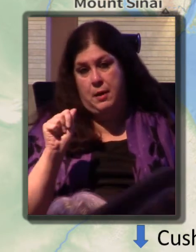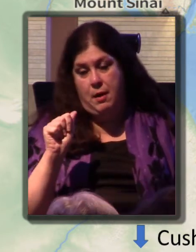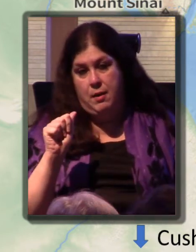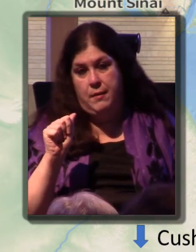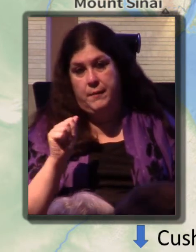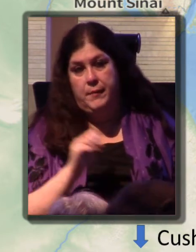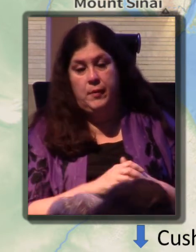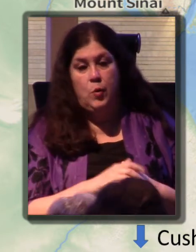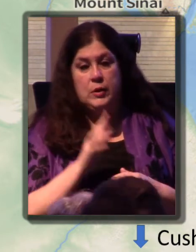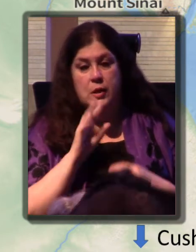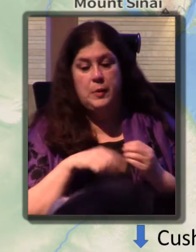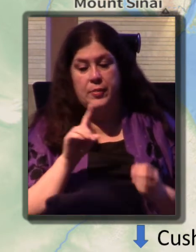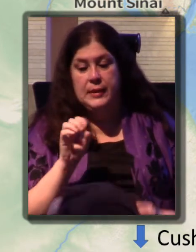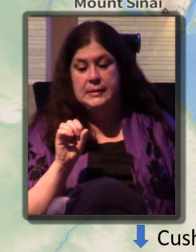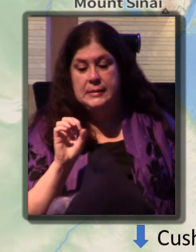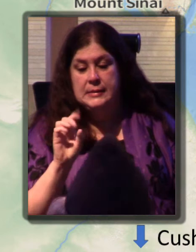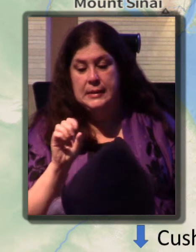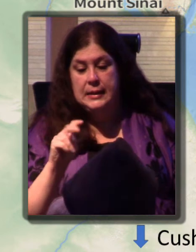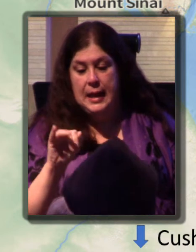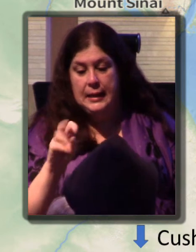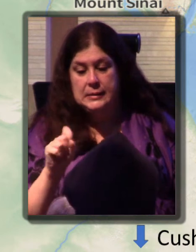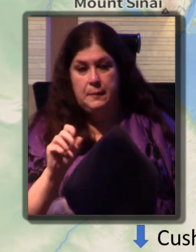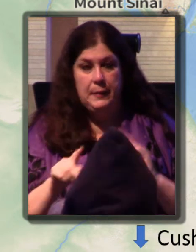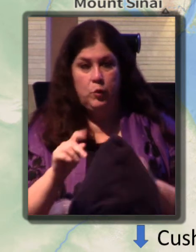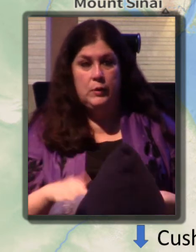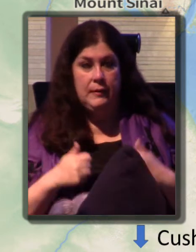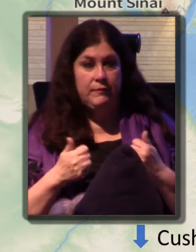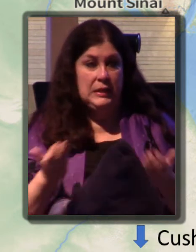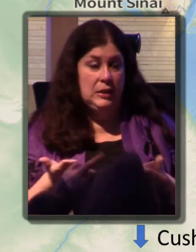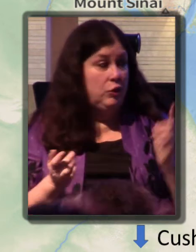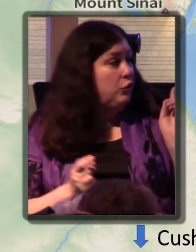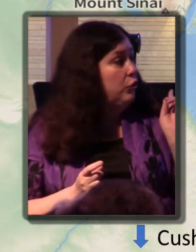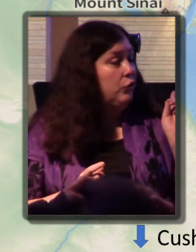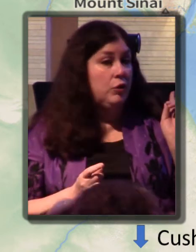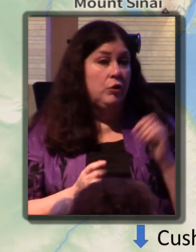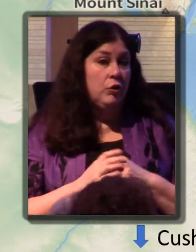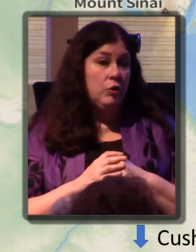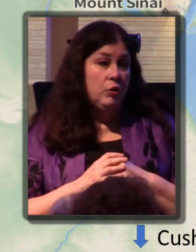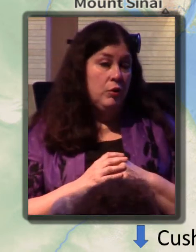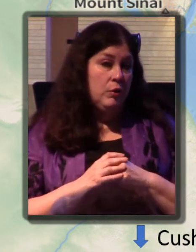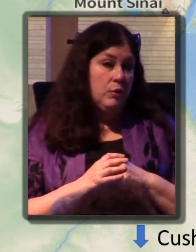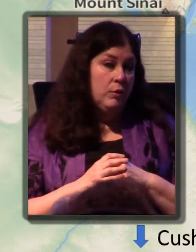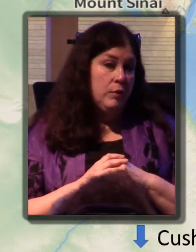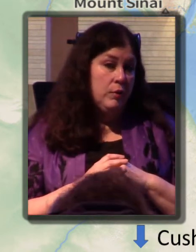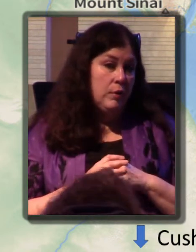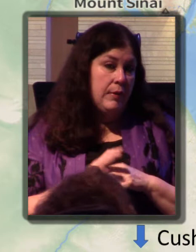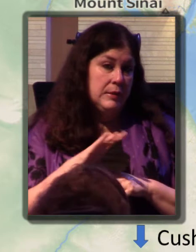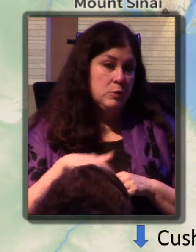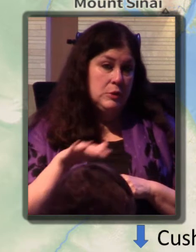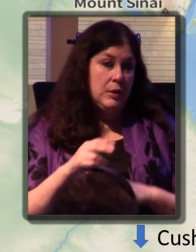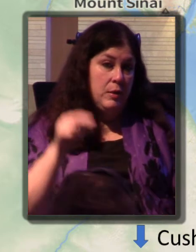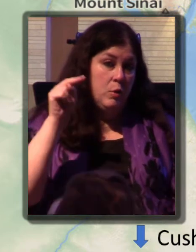Arabia. And so when he talks about the Dedanites, he's talking about a group of people who lived here. And Kedar is a